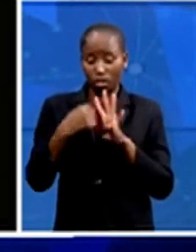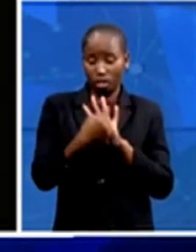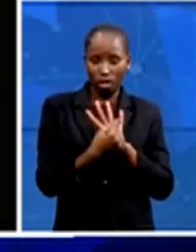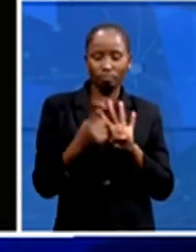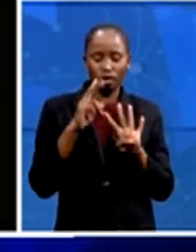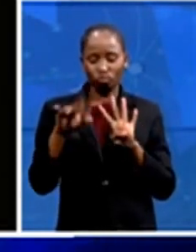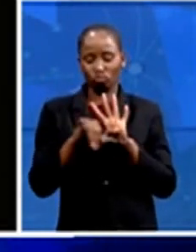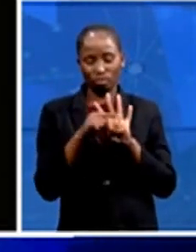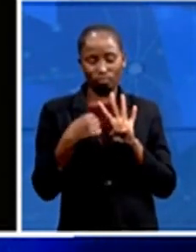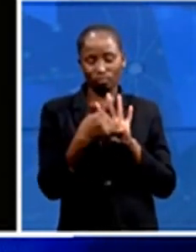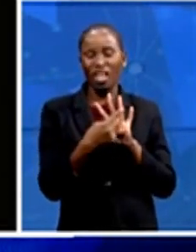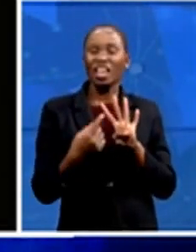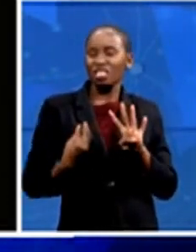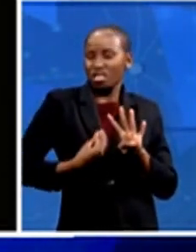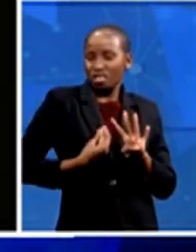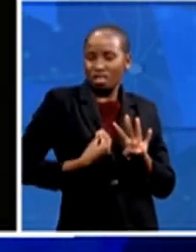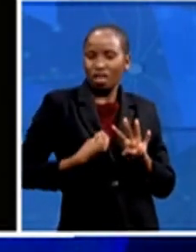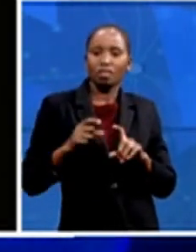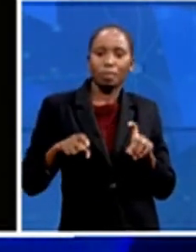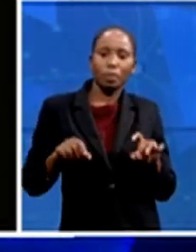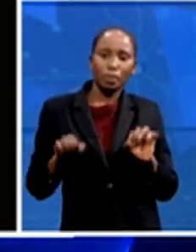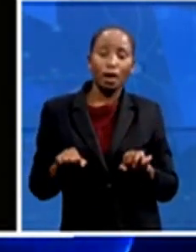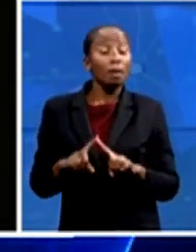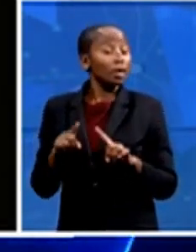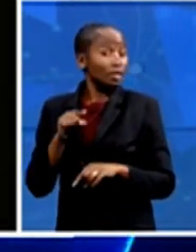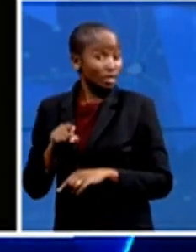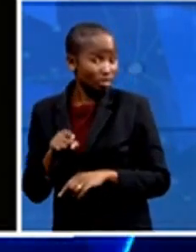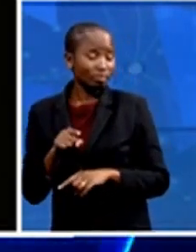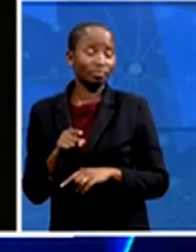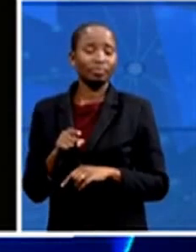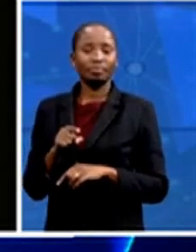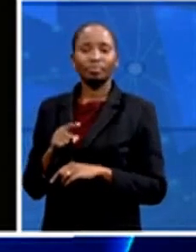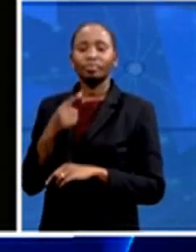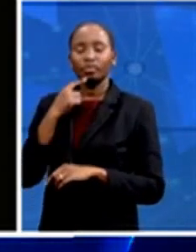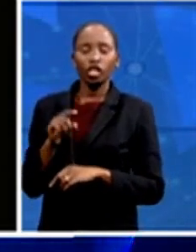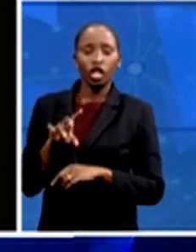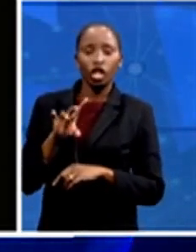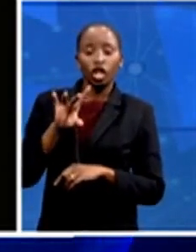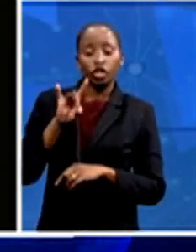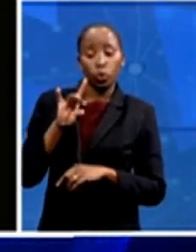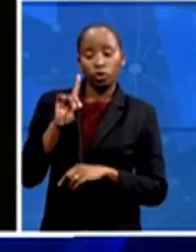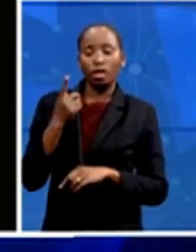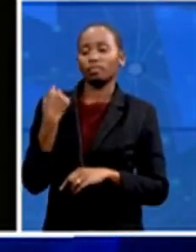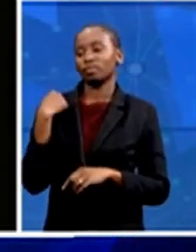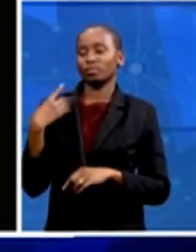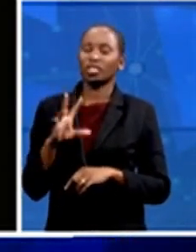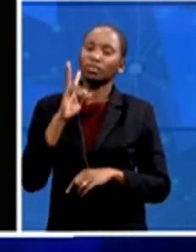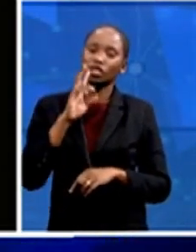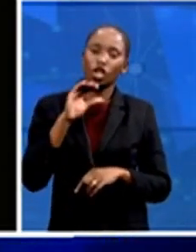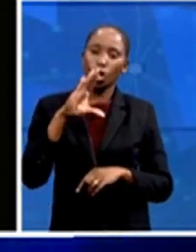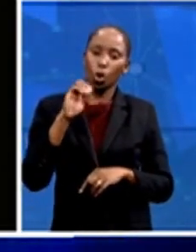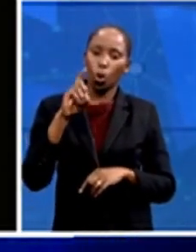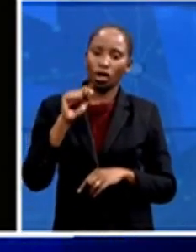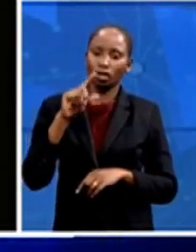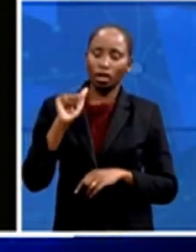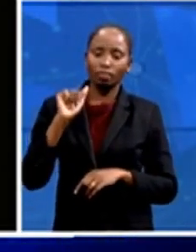interesting time. Moreover, that on Tuesday we saw the Minister of COGTA, Dr. Nkosazana Dlamini-Zuma, who's also